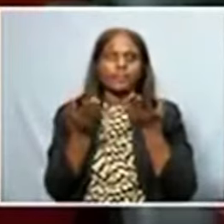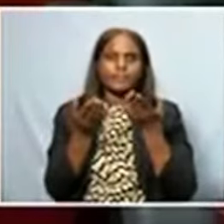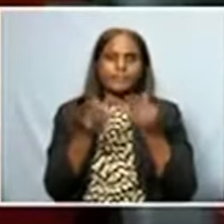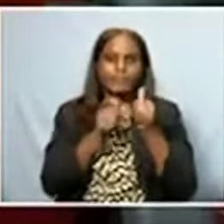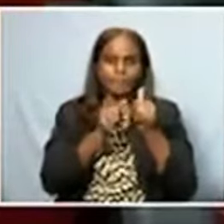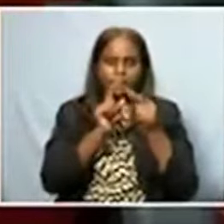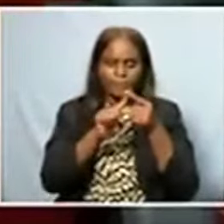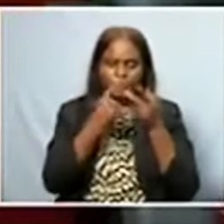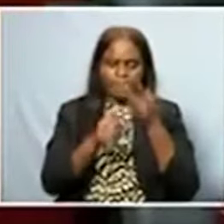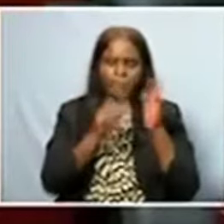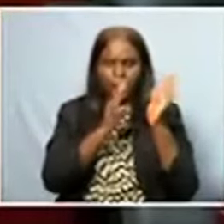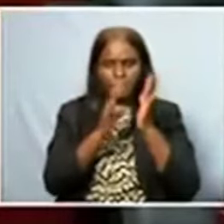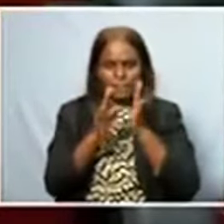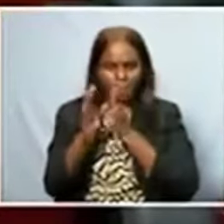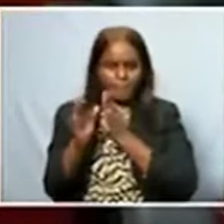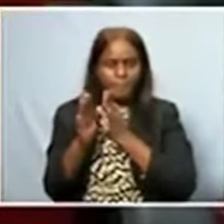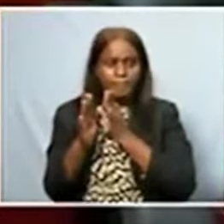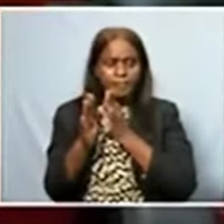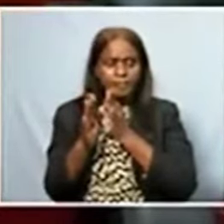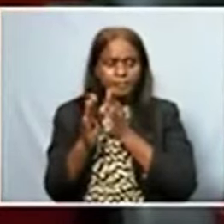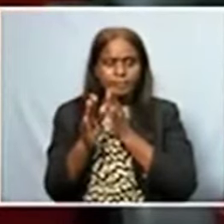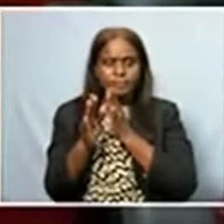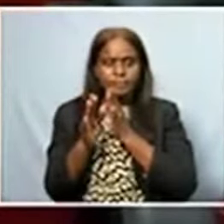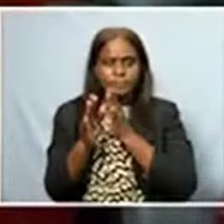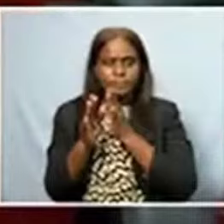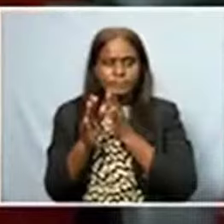According to our projections,